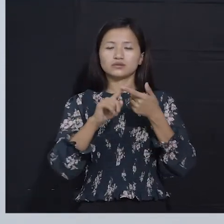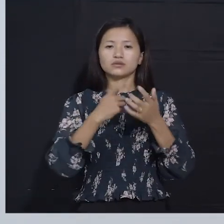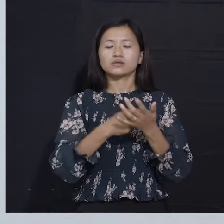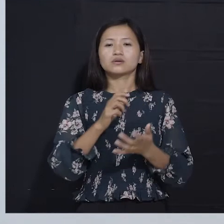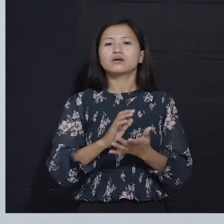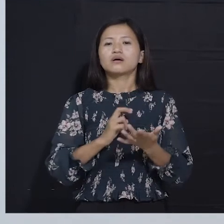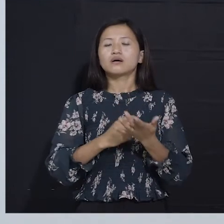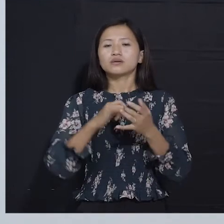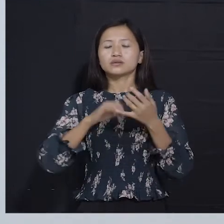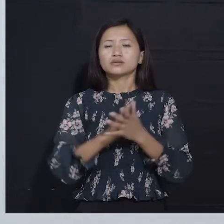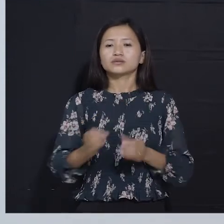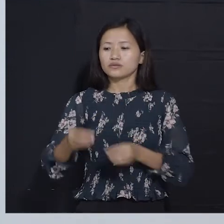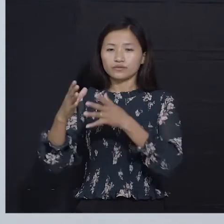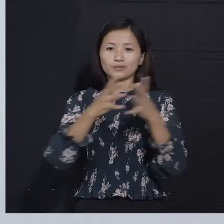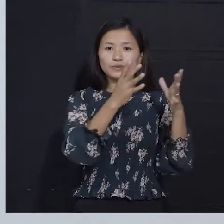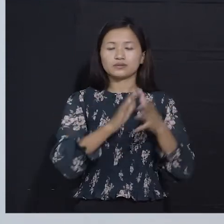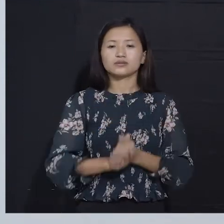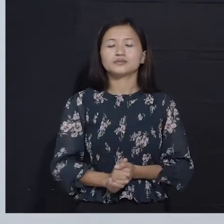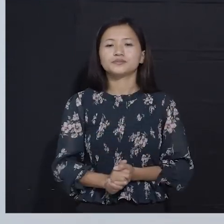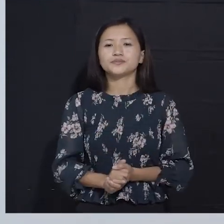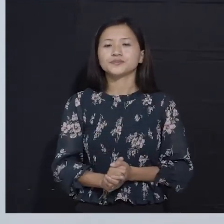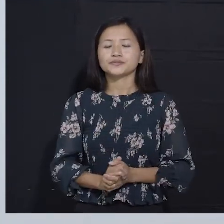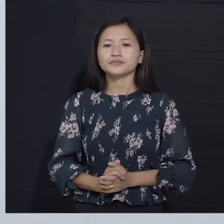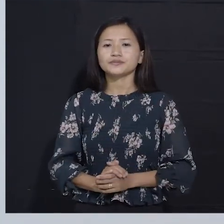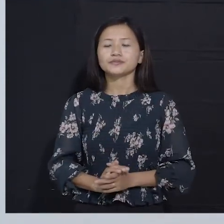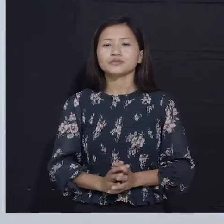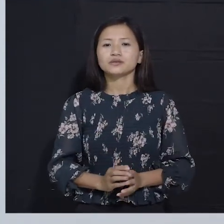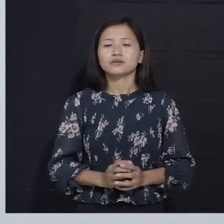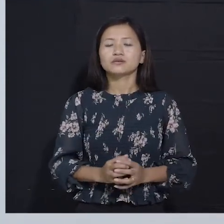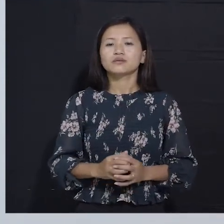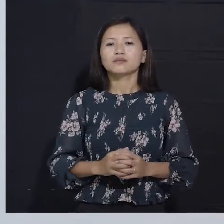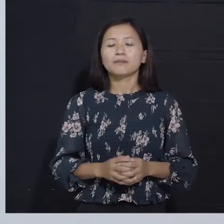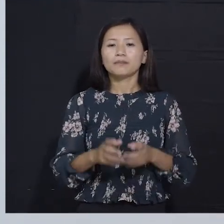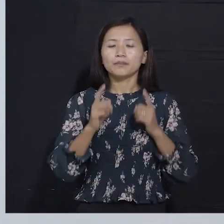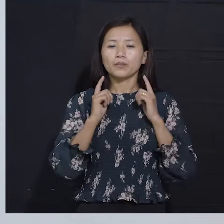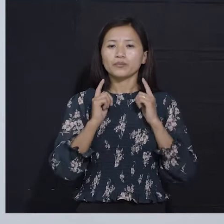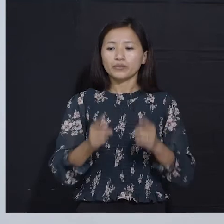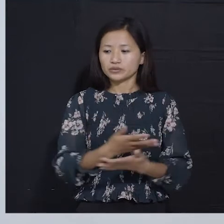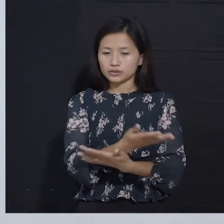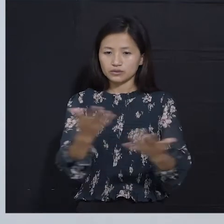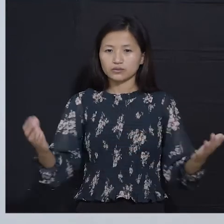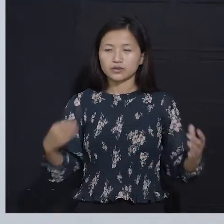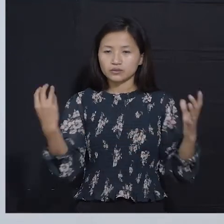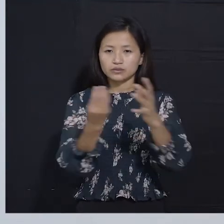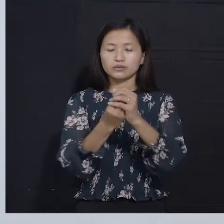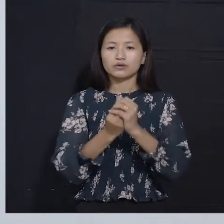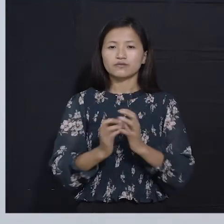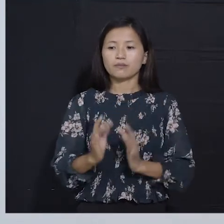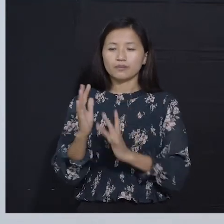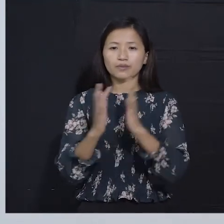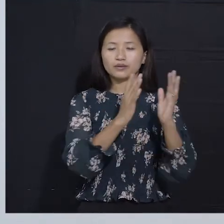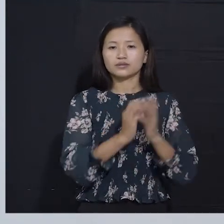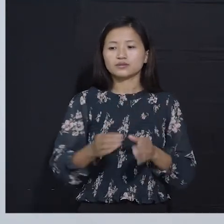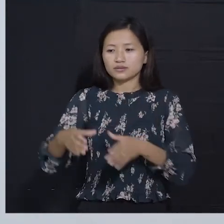some clusters of plants. That means not just one or two plants scattered here and there, but there were a group of plants that is